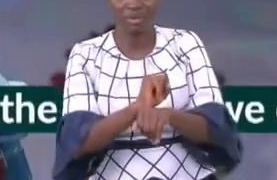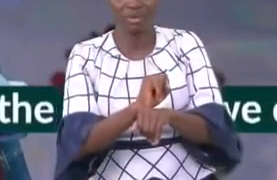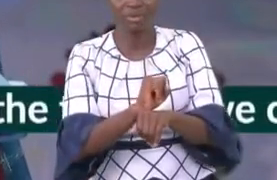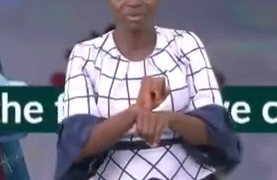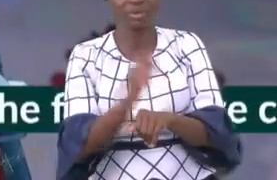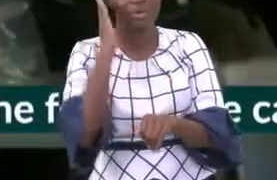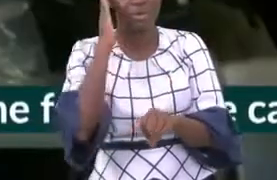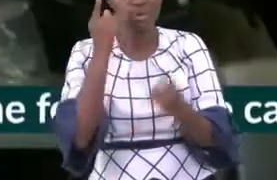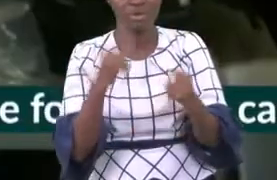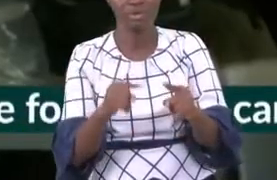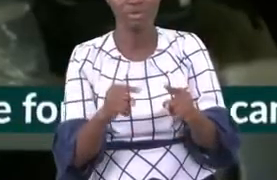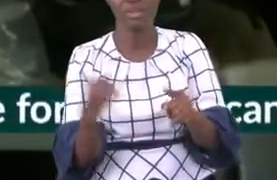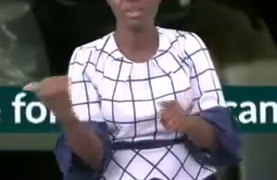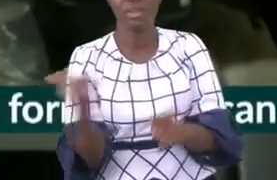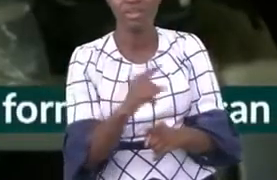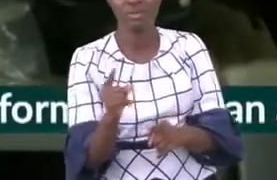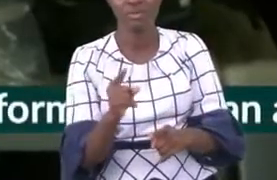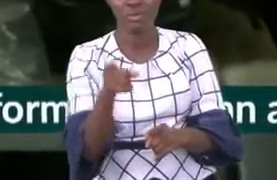ready.